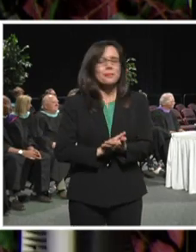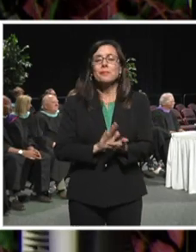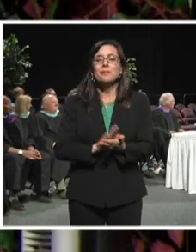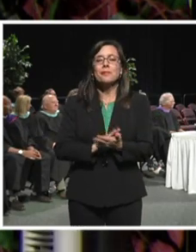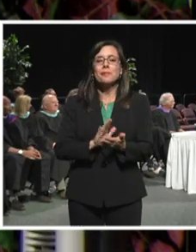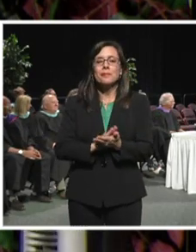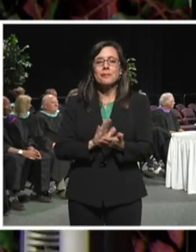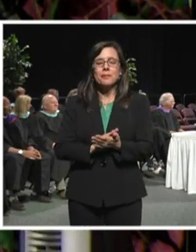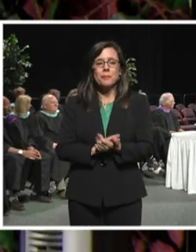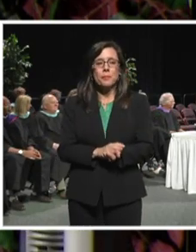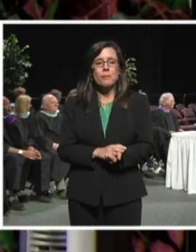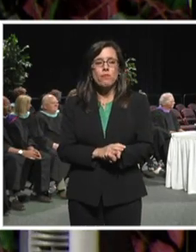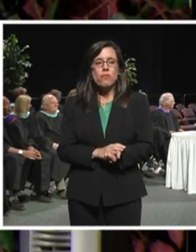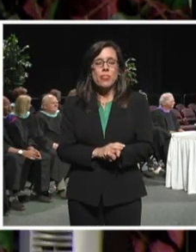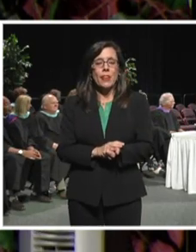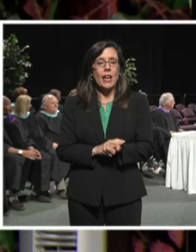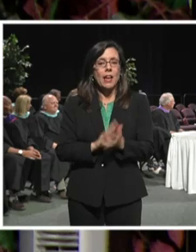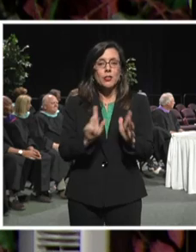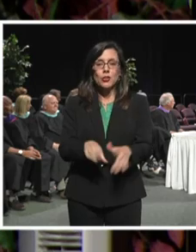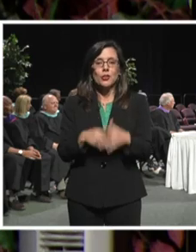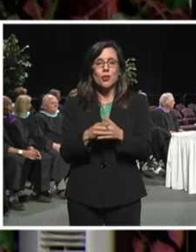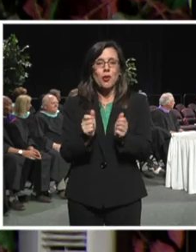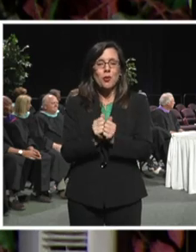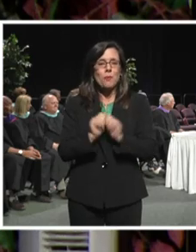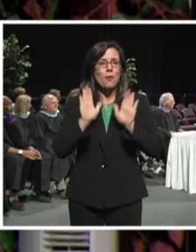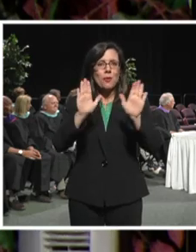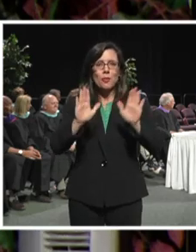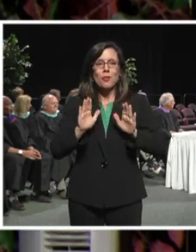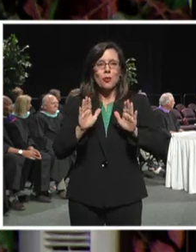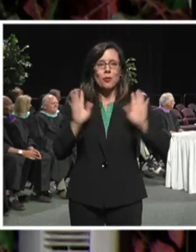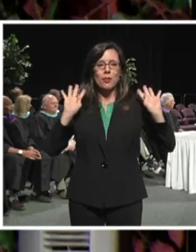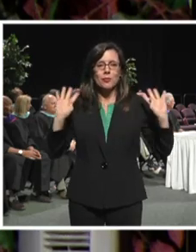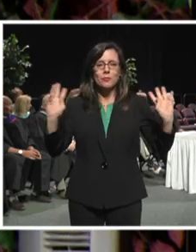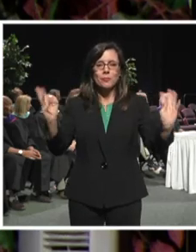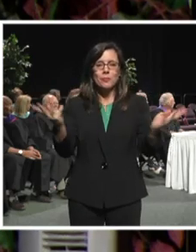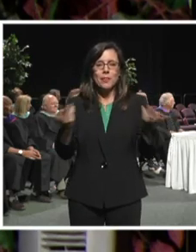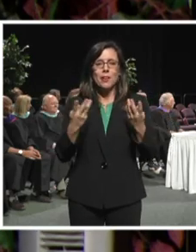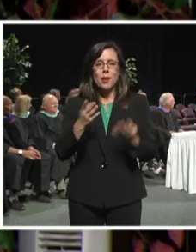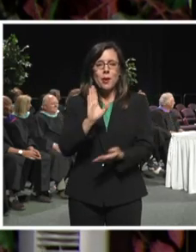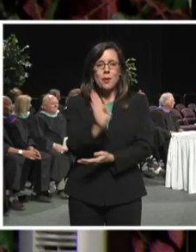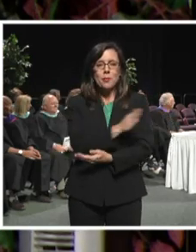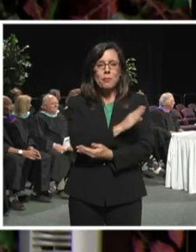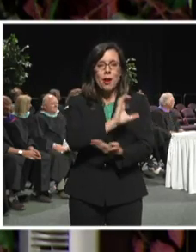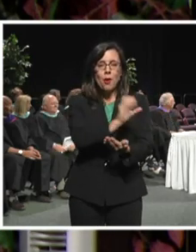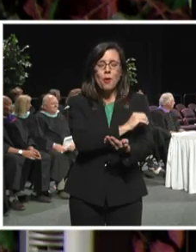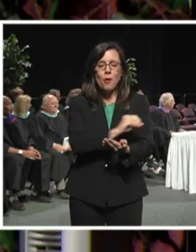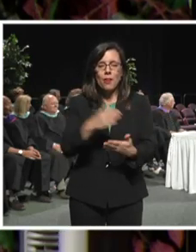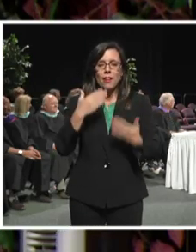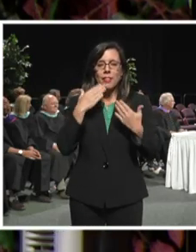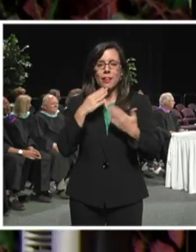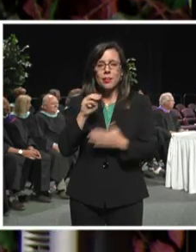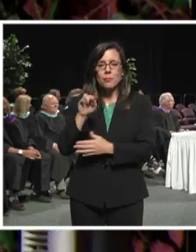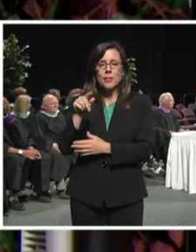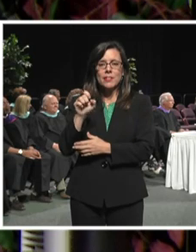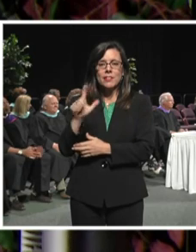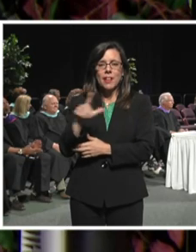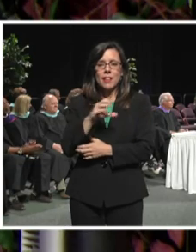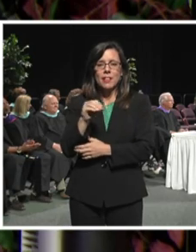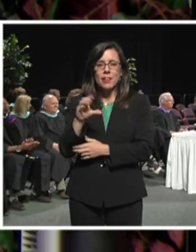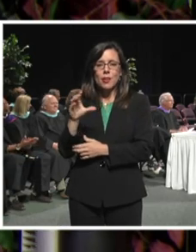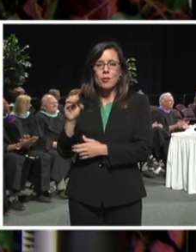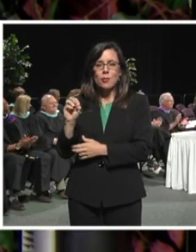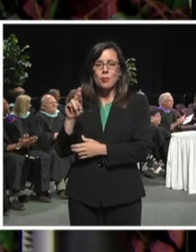And for getting us off started with a great processional, our band and orchestra, thank you, Mr. Mostel and Mr.